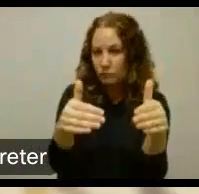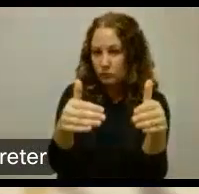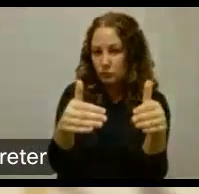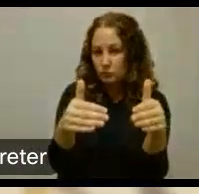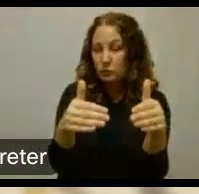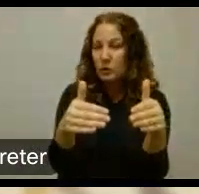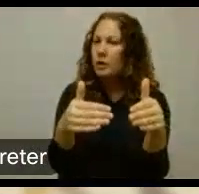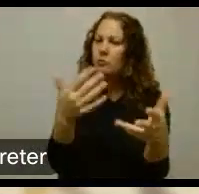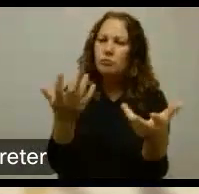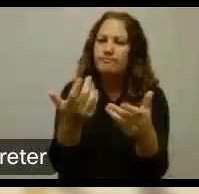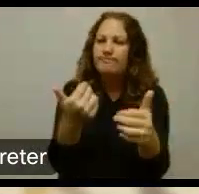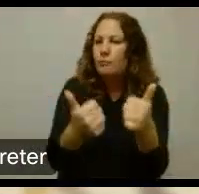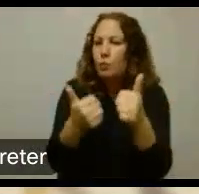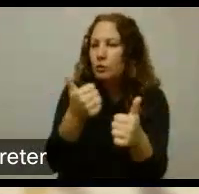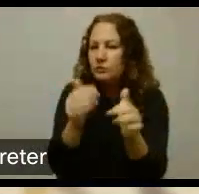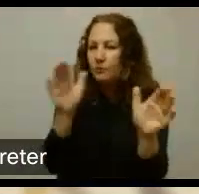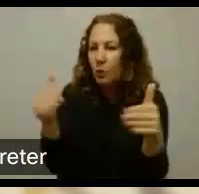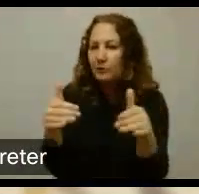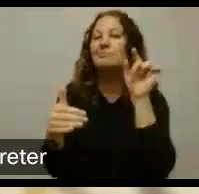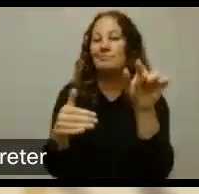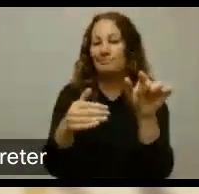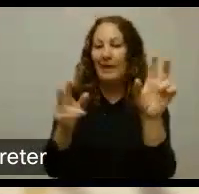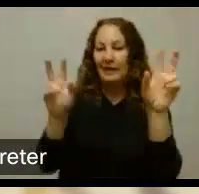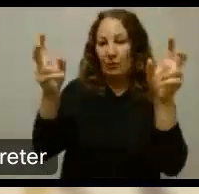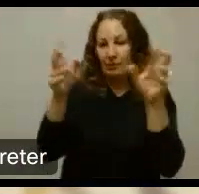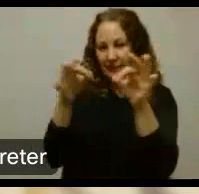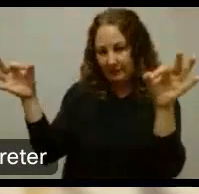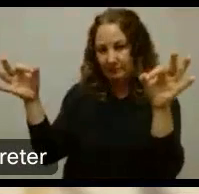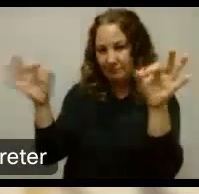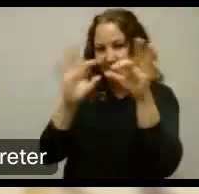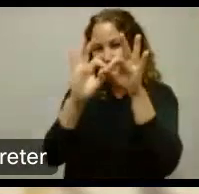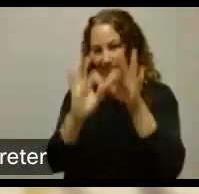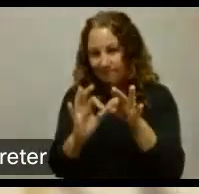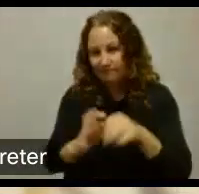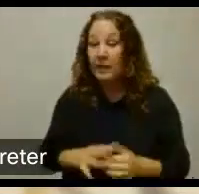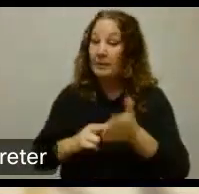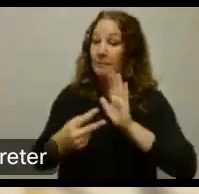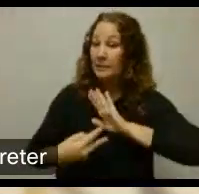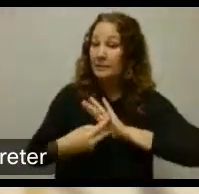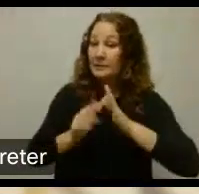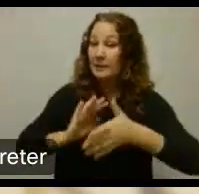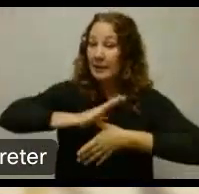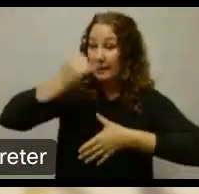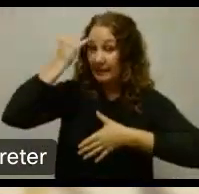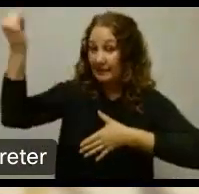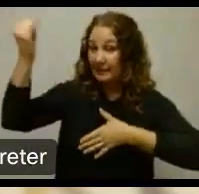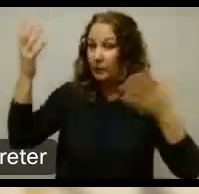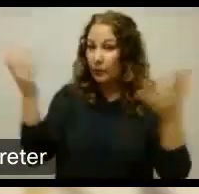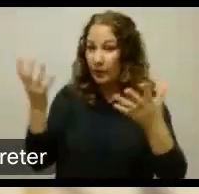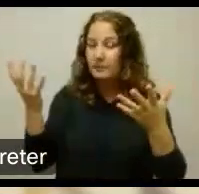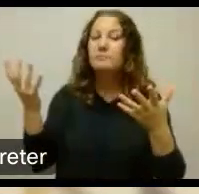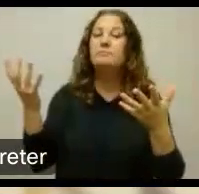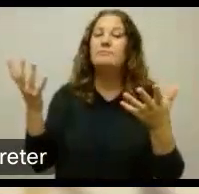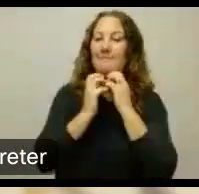was introduced in the topic sentence. So we know that the main idea of this paragraph is about